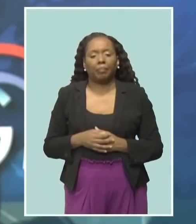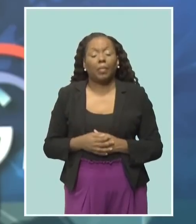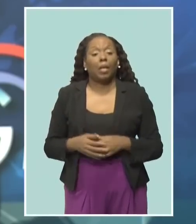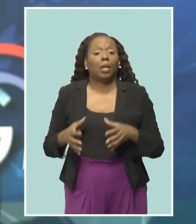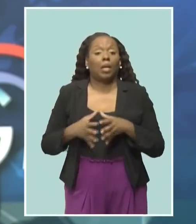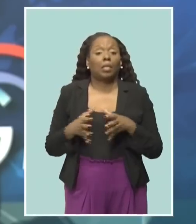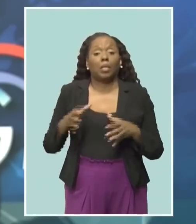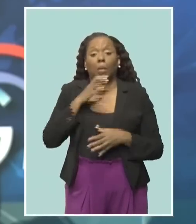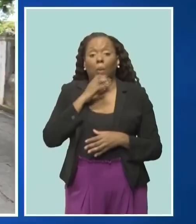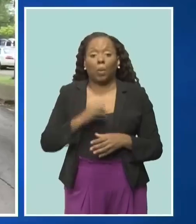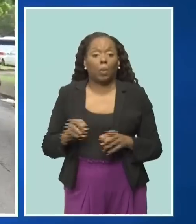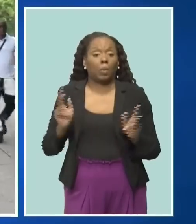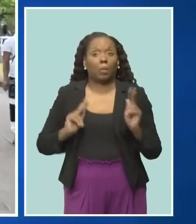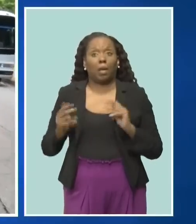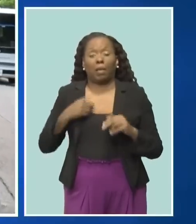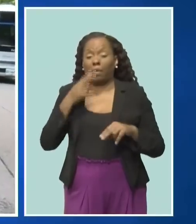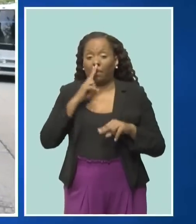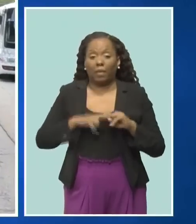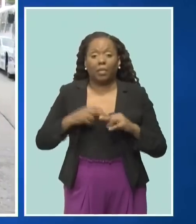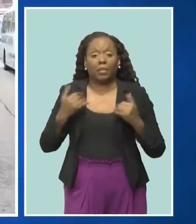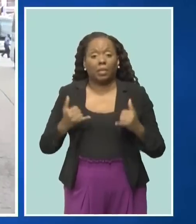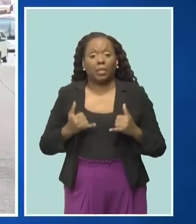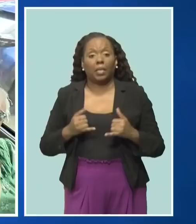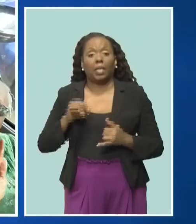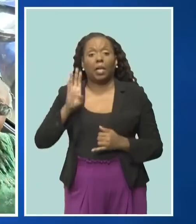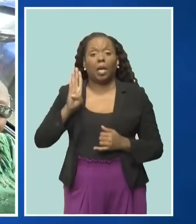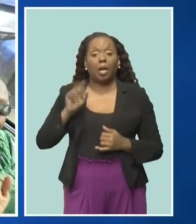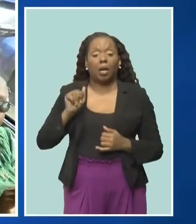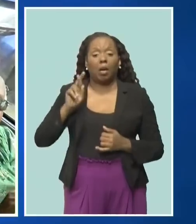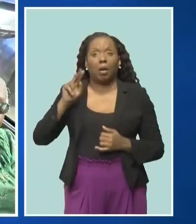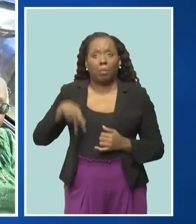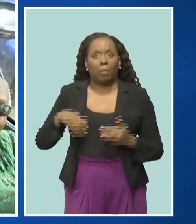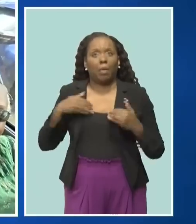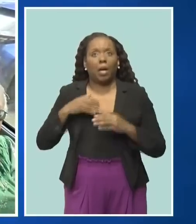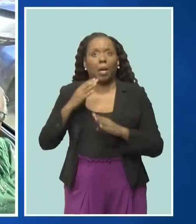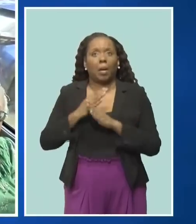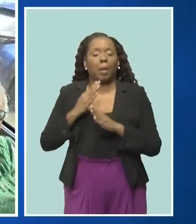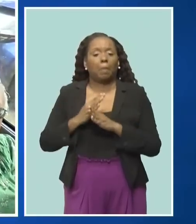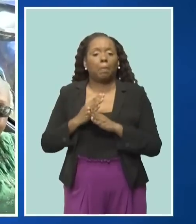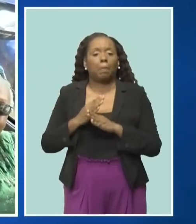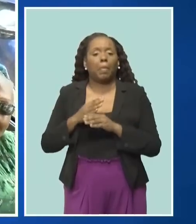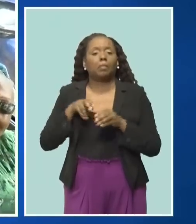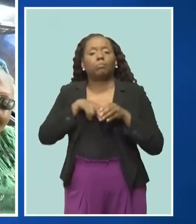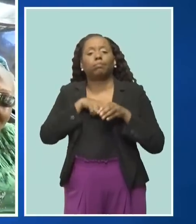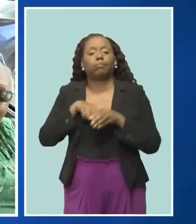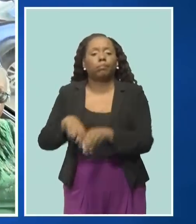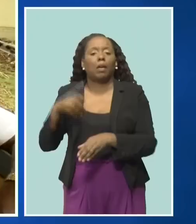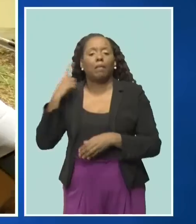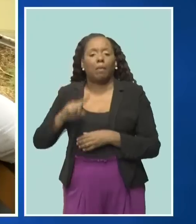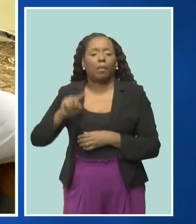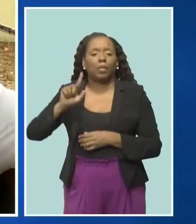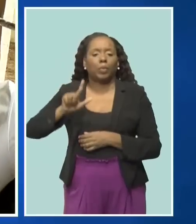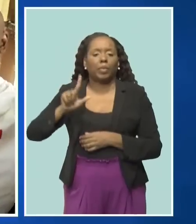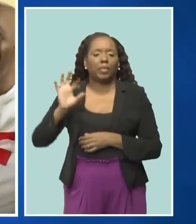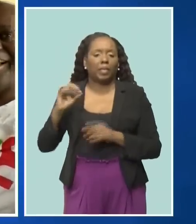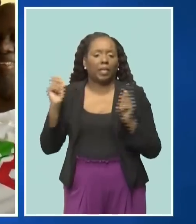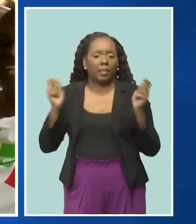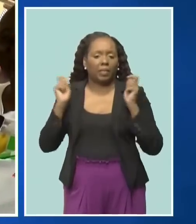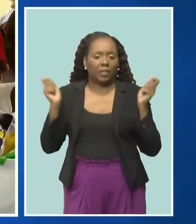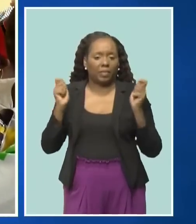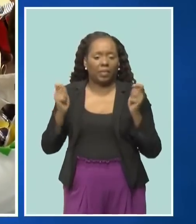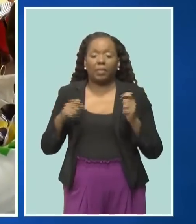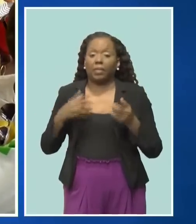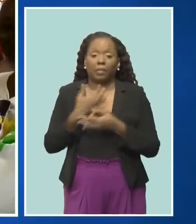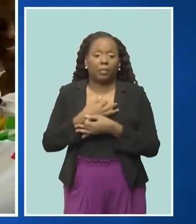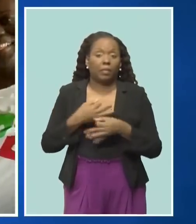hosted a bus ride around the island for members to commemorate the association's 29th anniversary. Ms. Rice-Bowen says the ride was